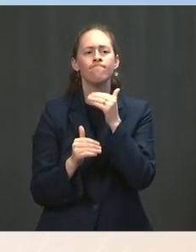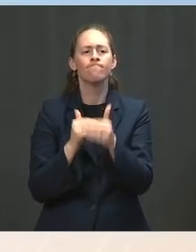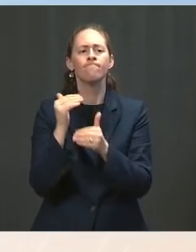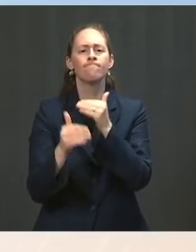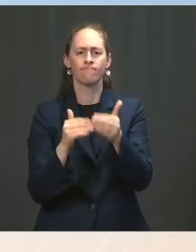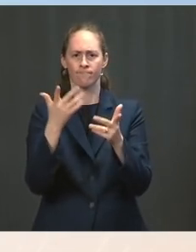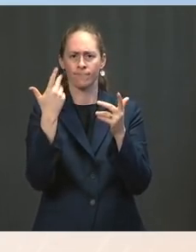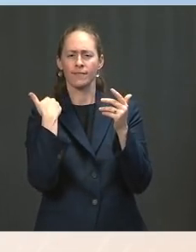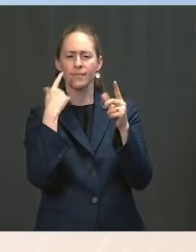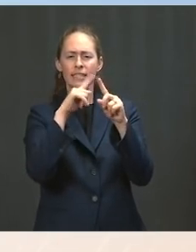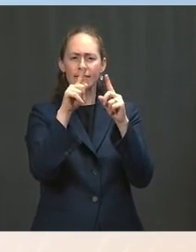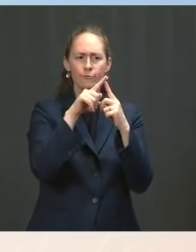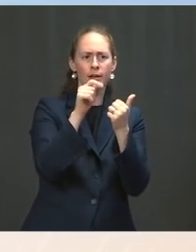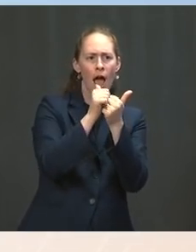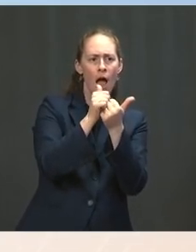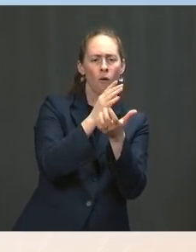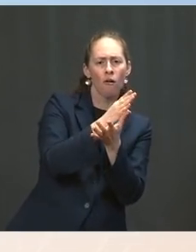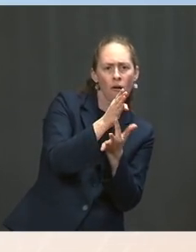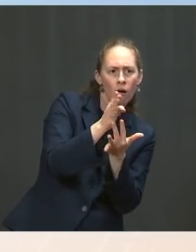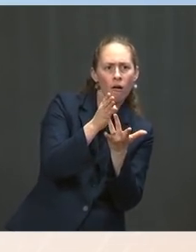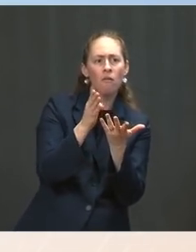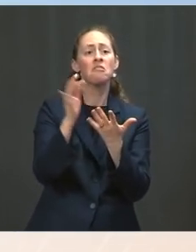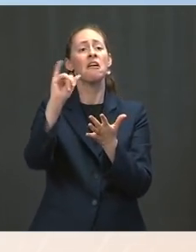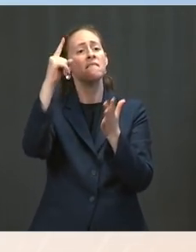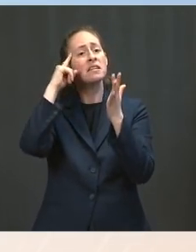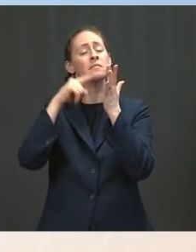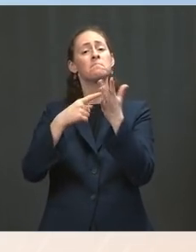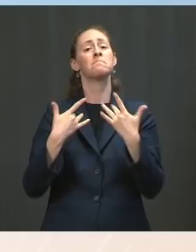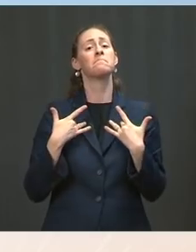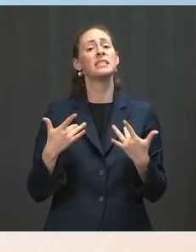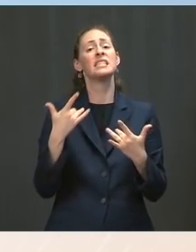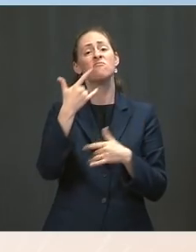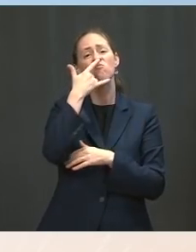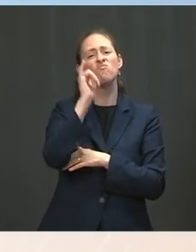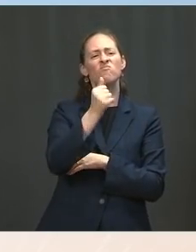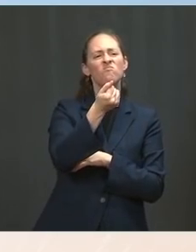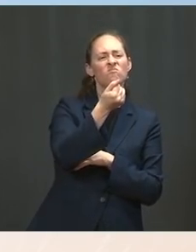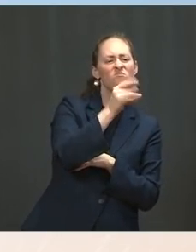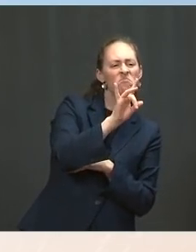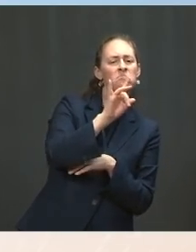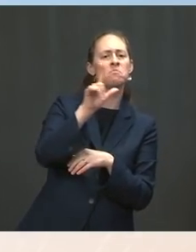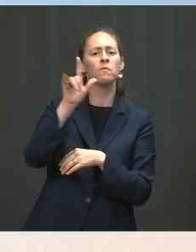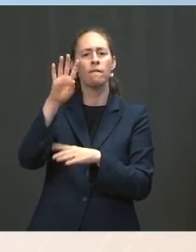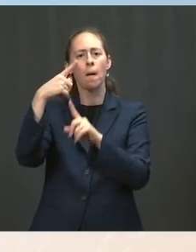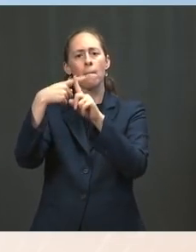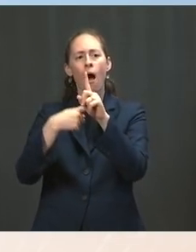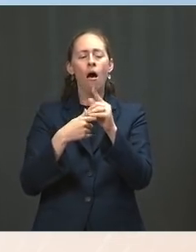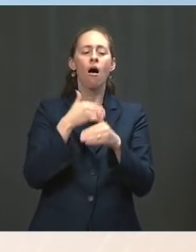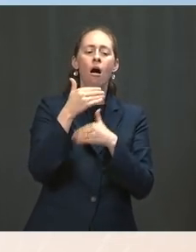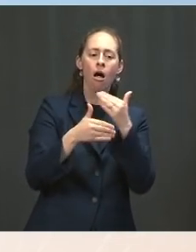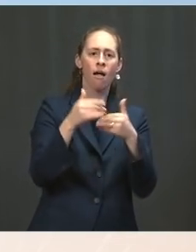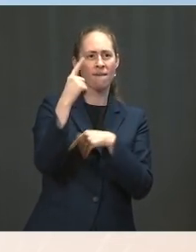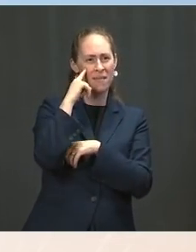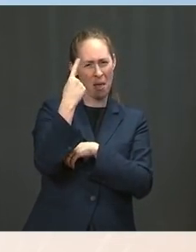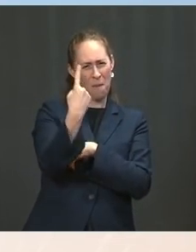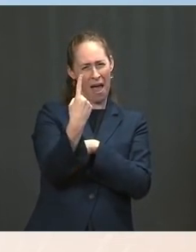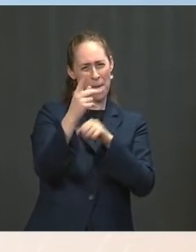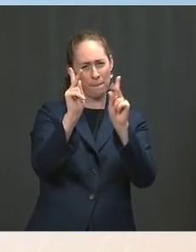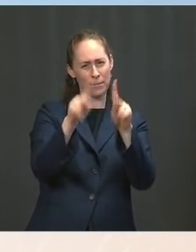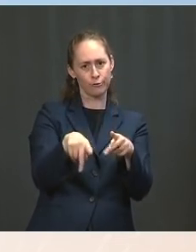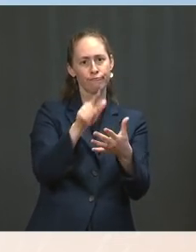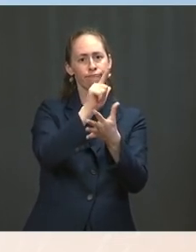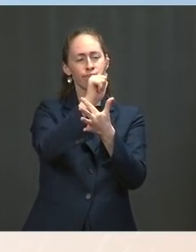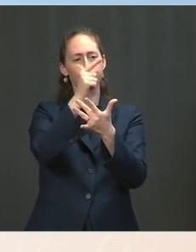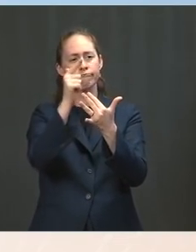administrations, 18 to 24 months per person to get through the various vetting and other requirements to get their